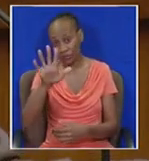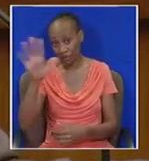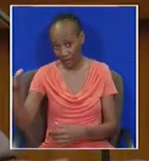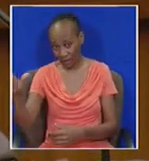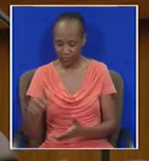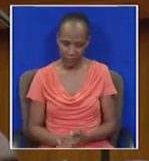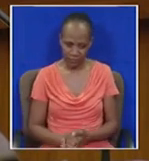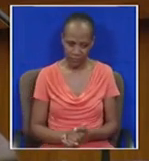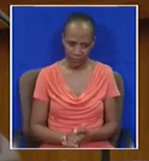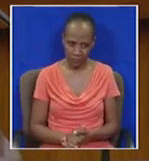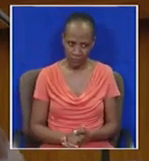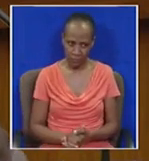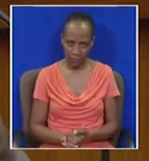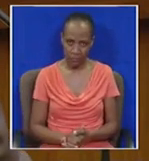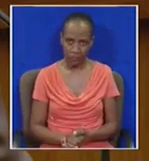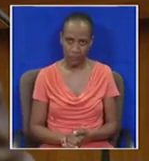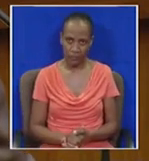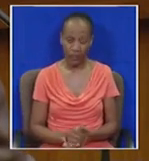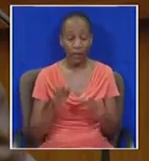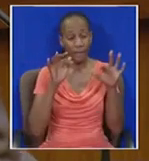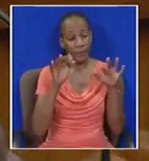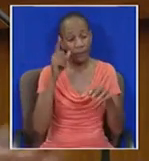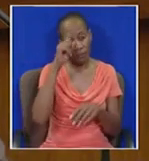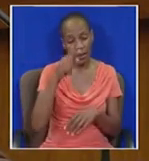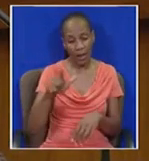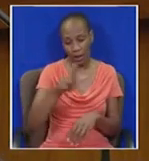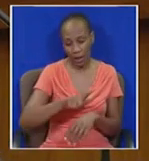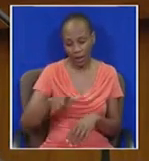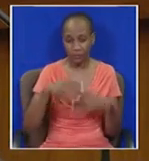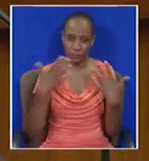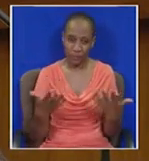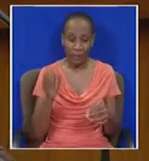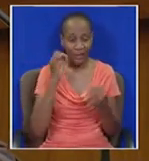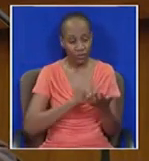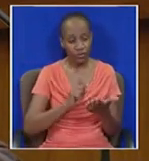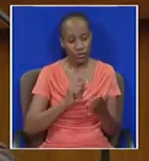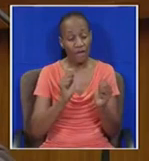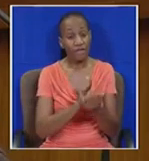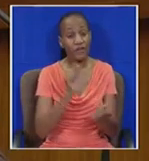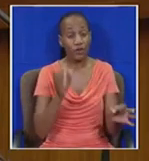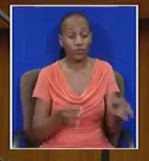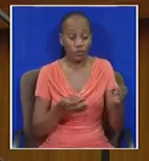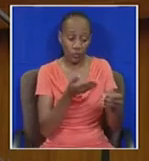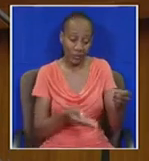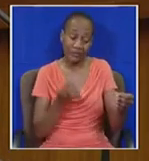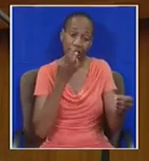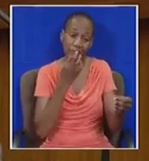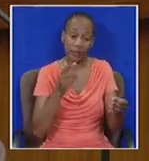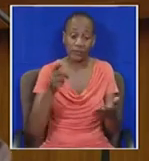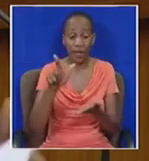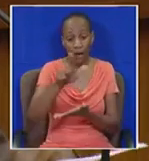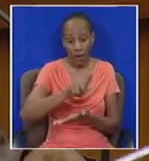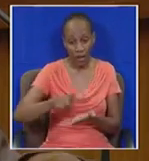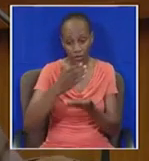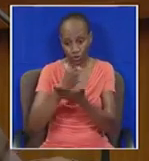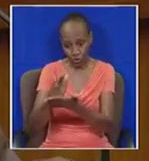the cries of our people regarding landlessness found expression in the Freedom Charter, which stated, "The land shall be shared among those